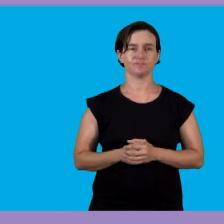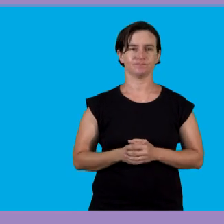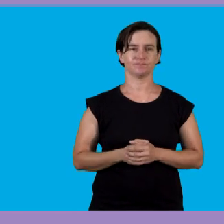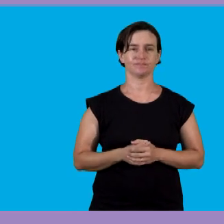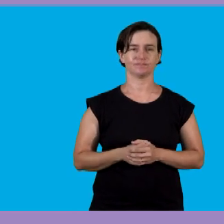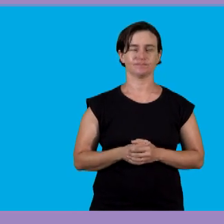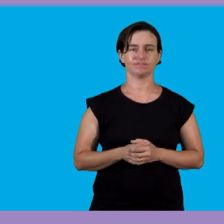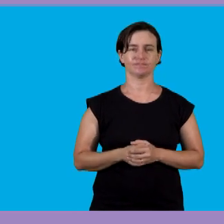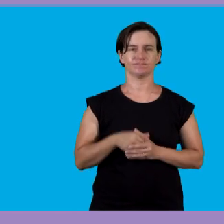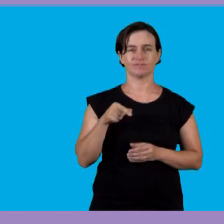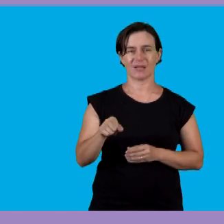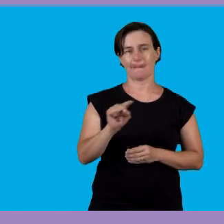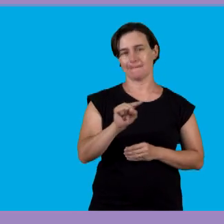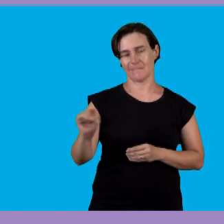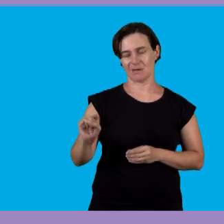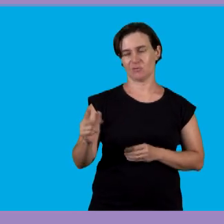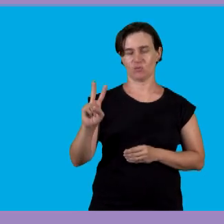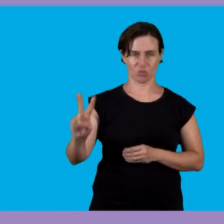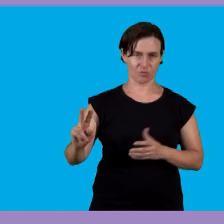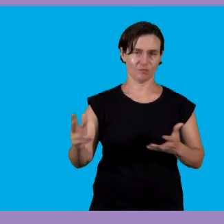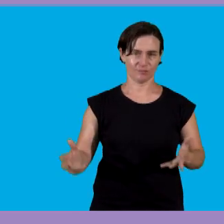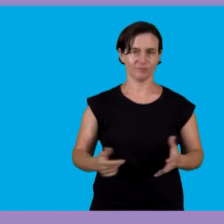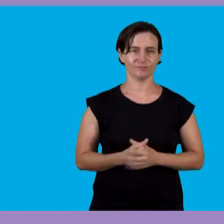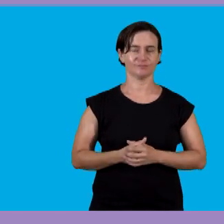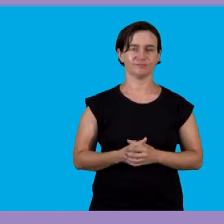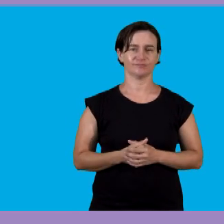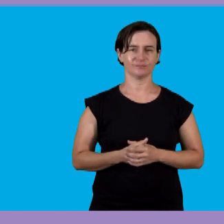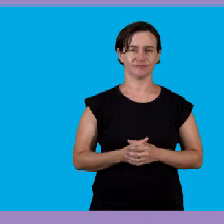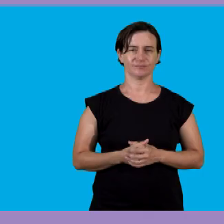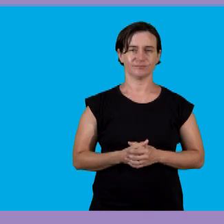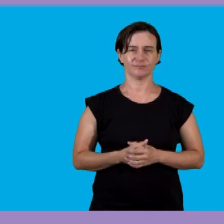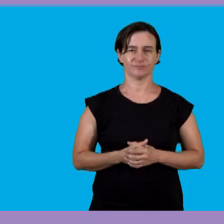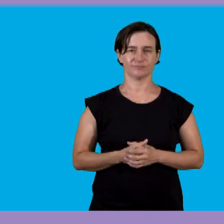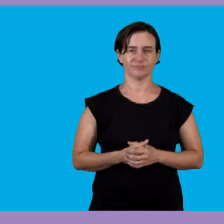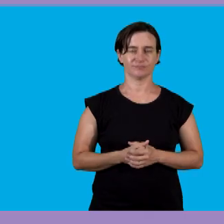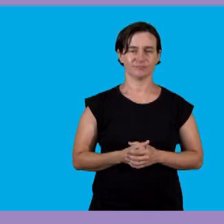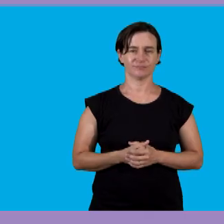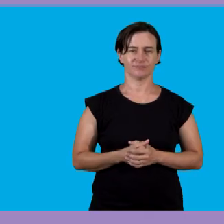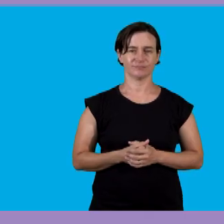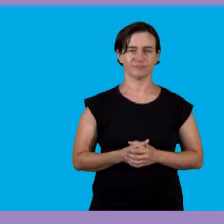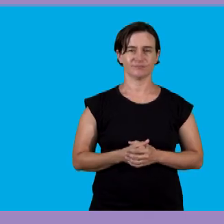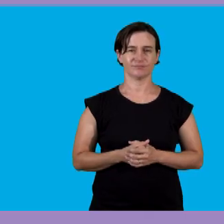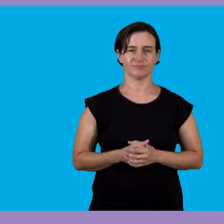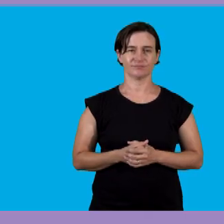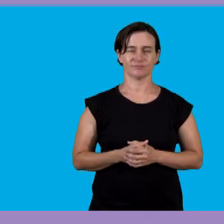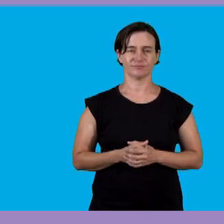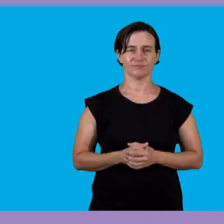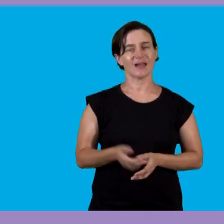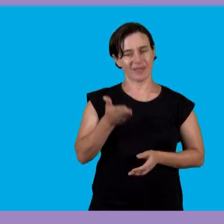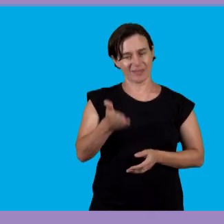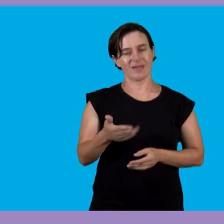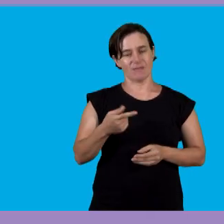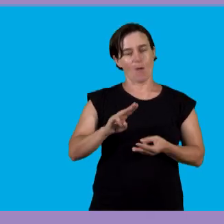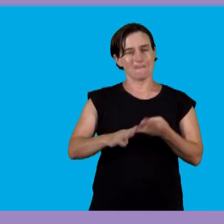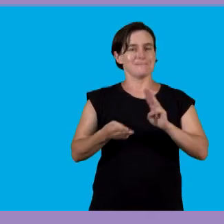4, and then 2 is subtracted from that product. Of course, there is our